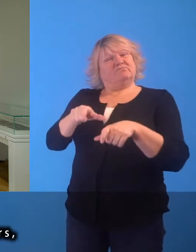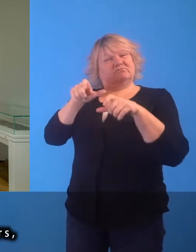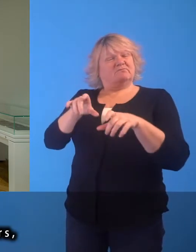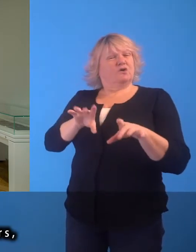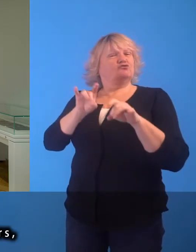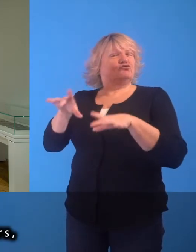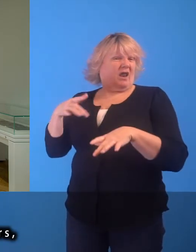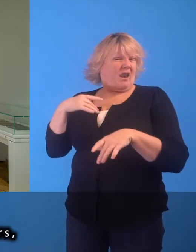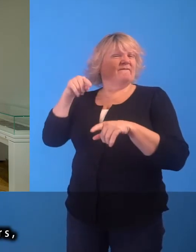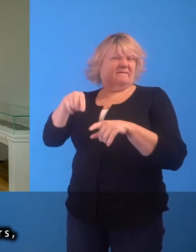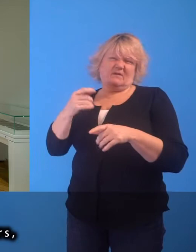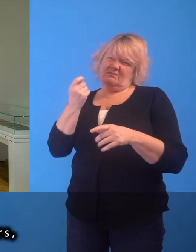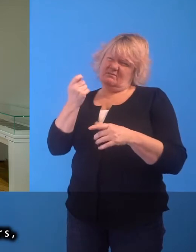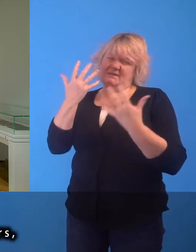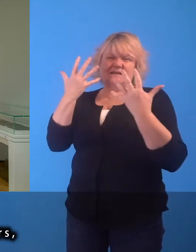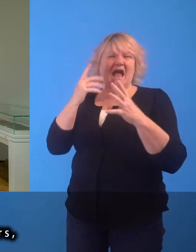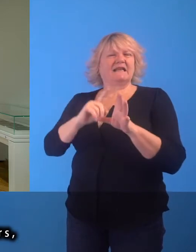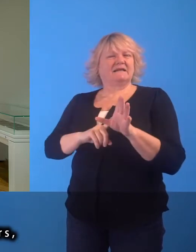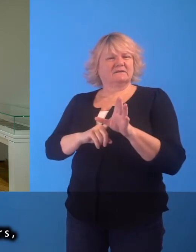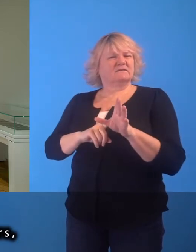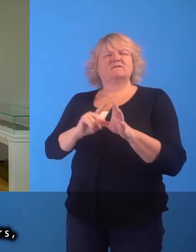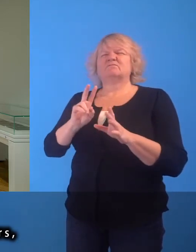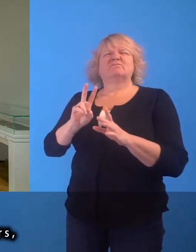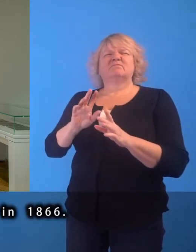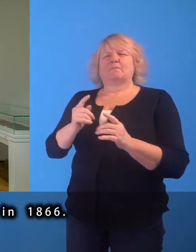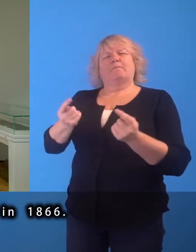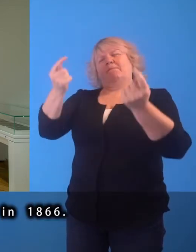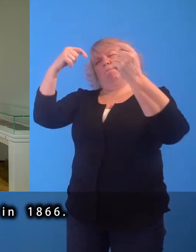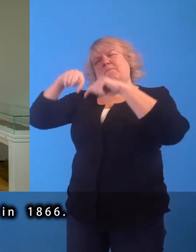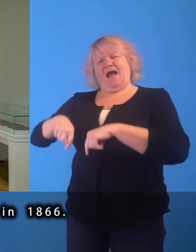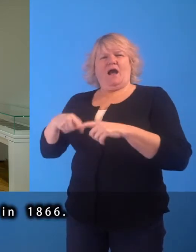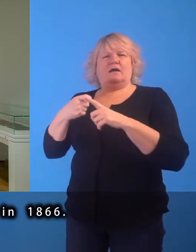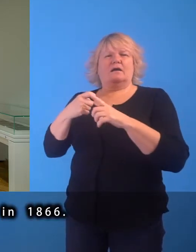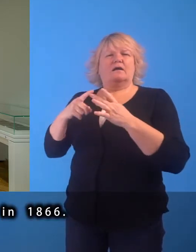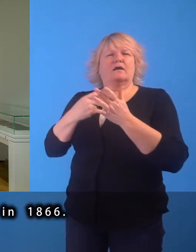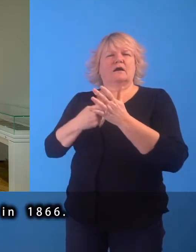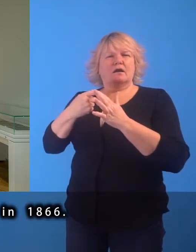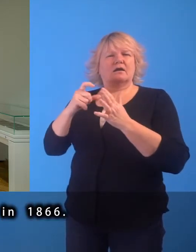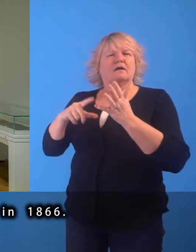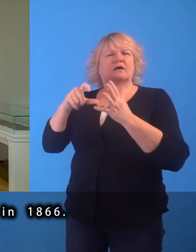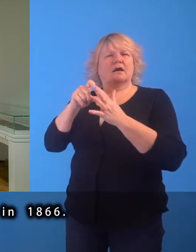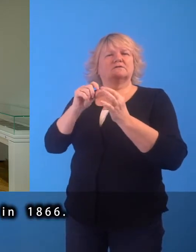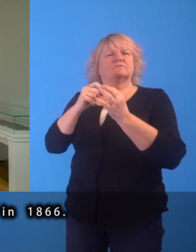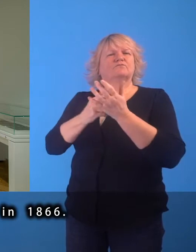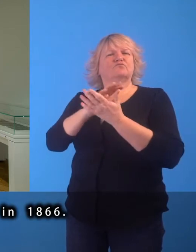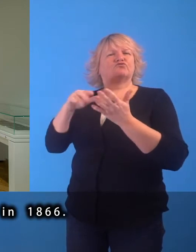The family lived in Australia for almost 10 years before returning to Kakubri